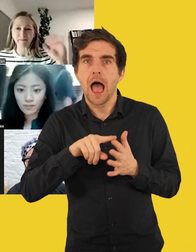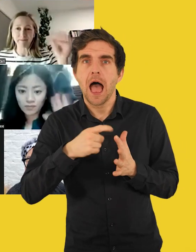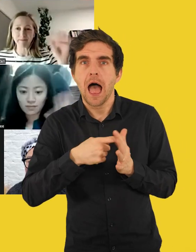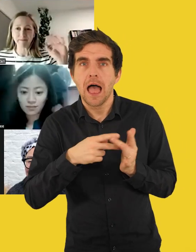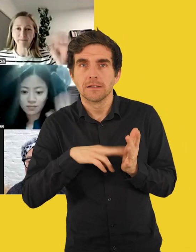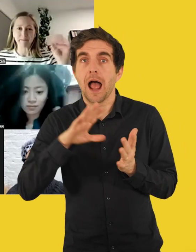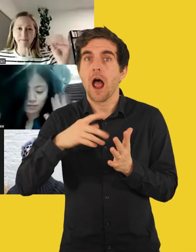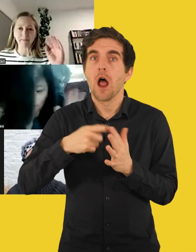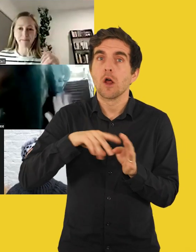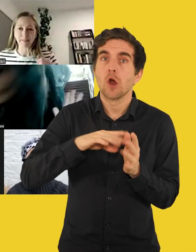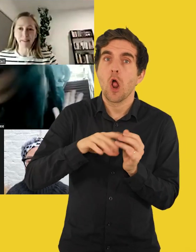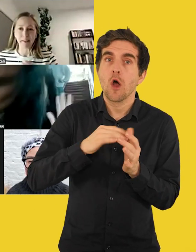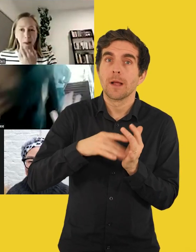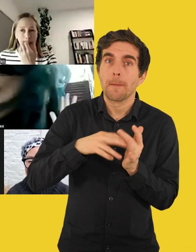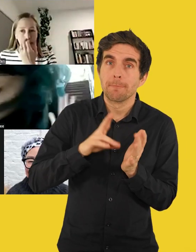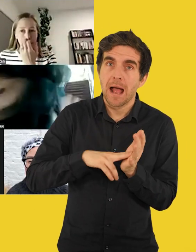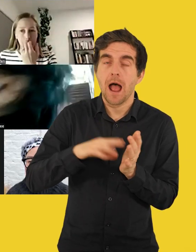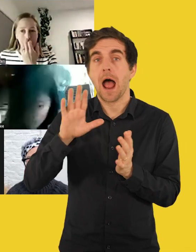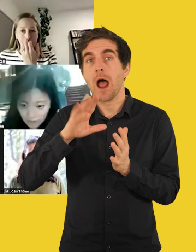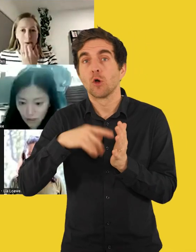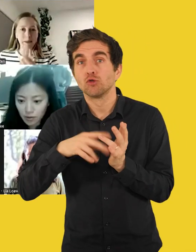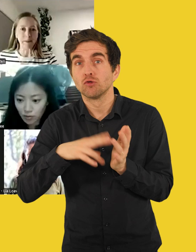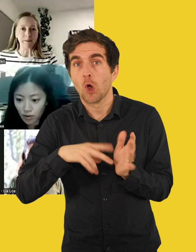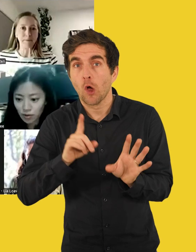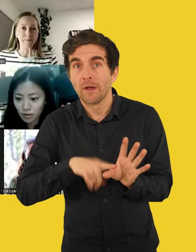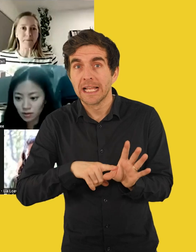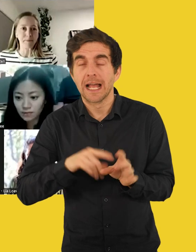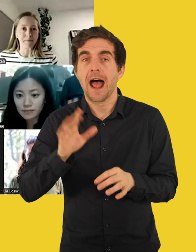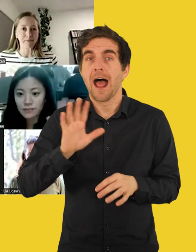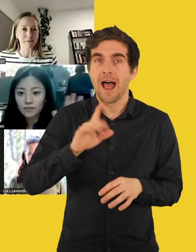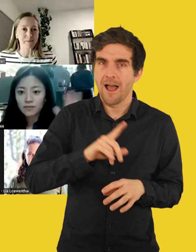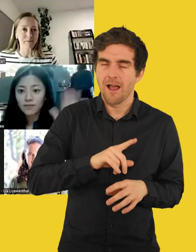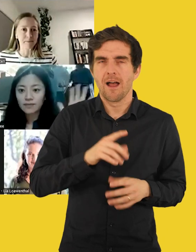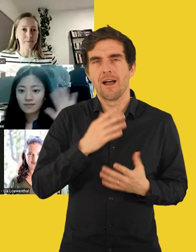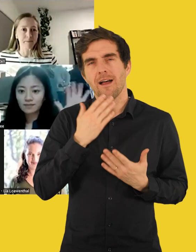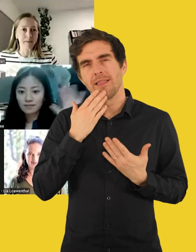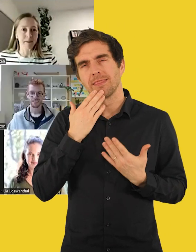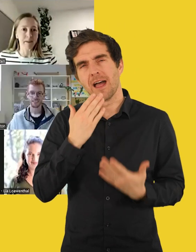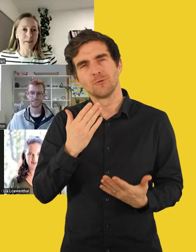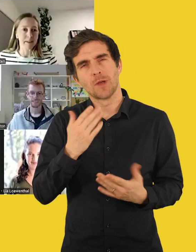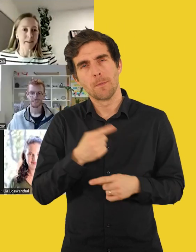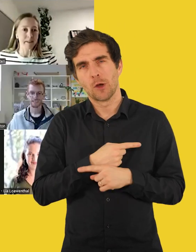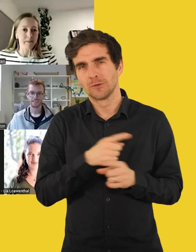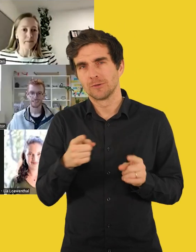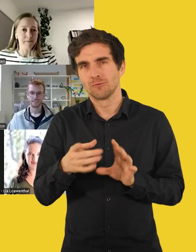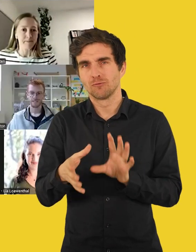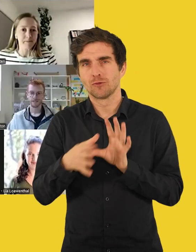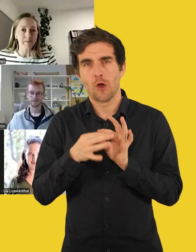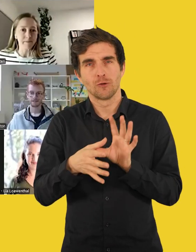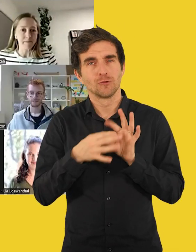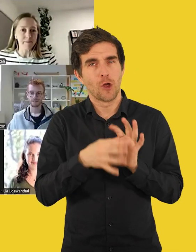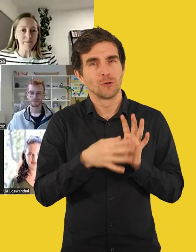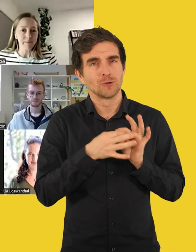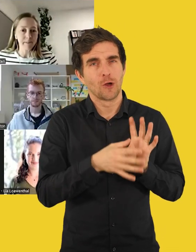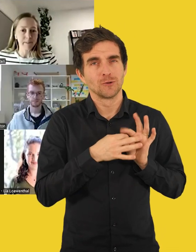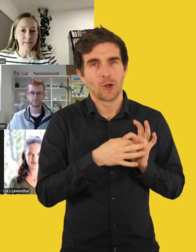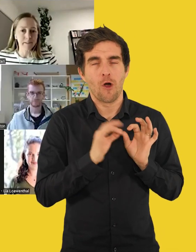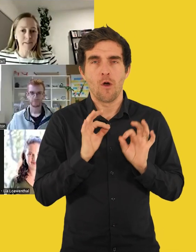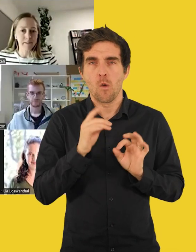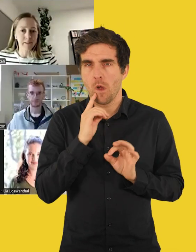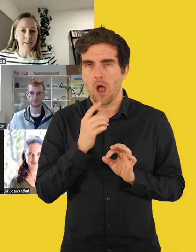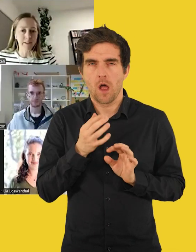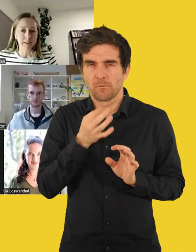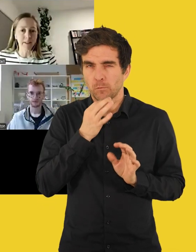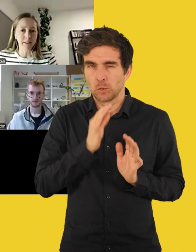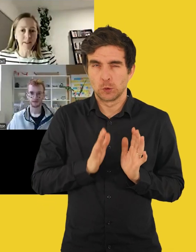So hi Ekin, hi Kingmin, hi Tony. Great to see you all. Thanks so much for joining today. We're just going